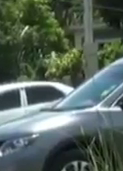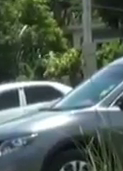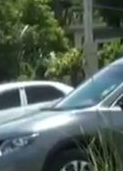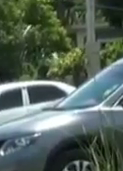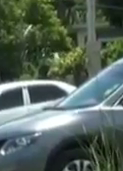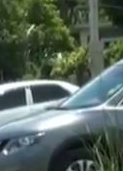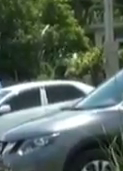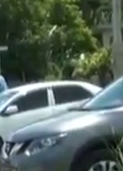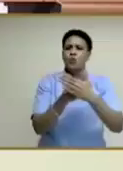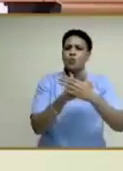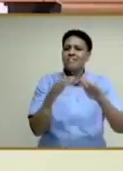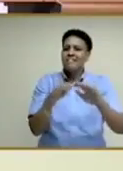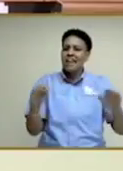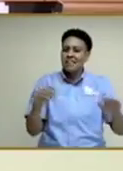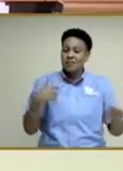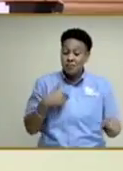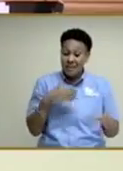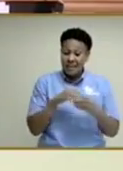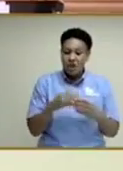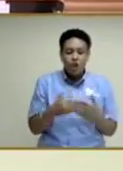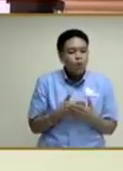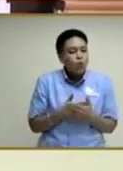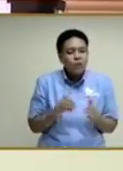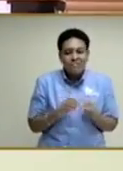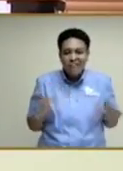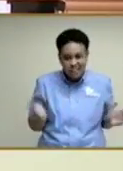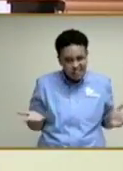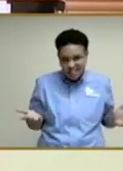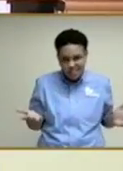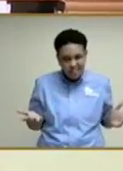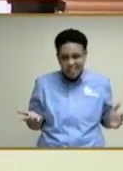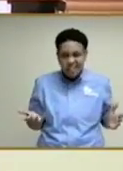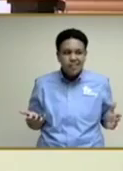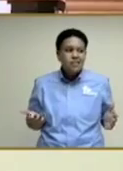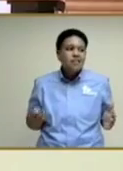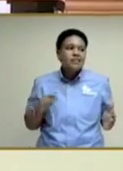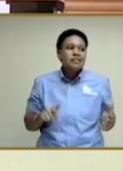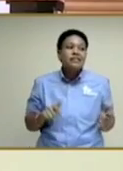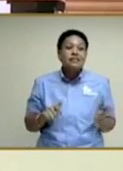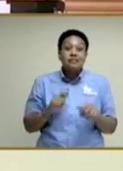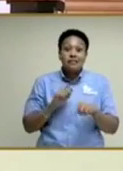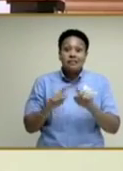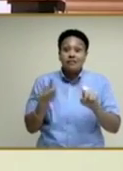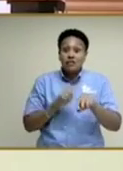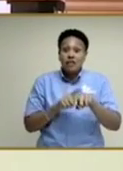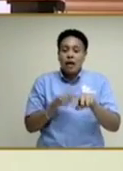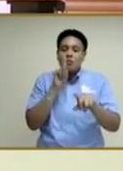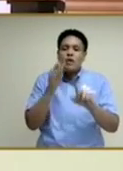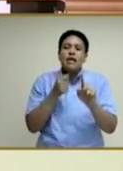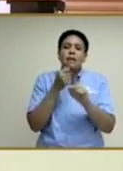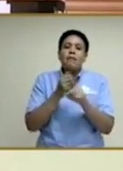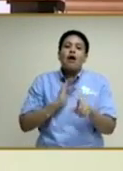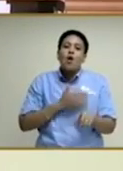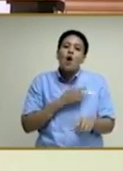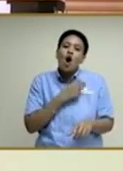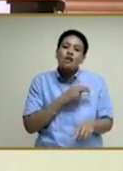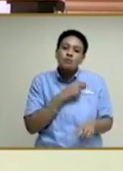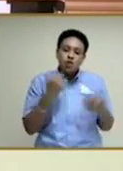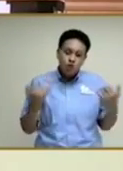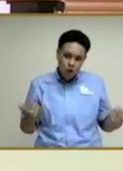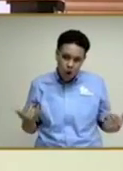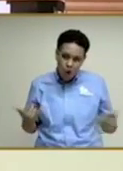new phase of the pandemic. We've entered into a new phase and this is a phase that is going to affect our hospitals